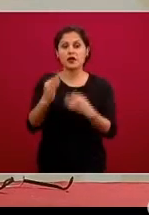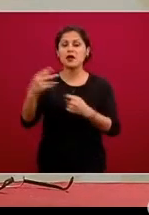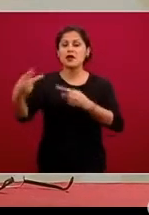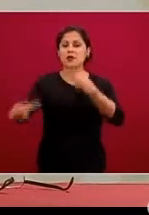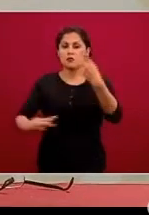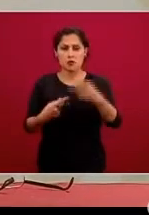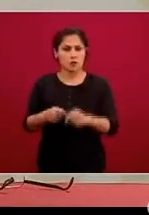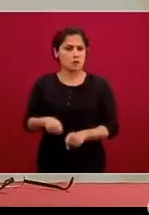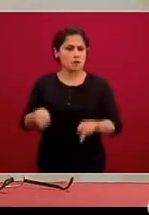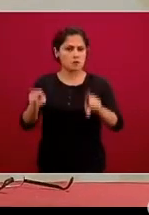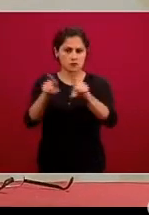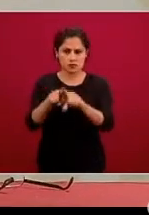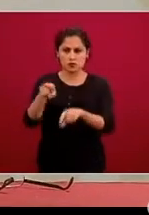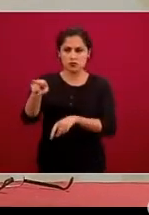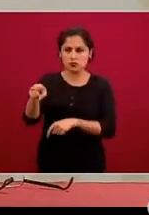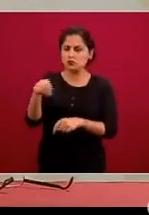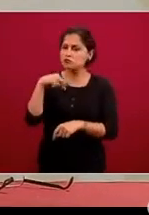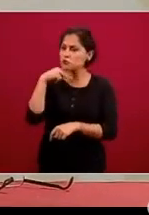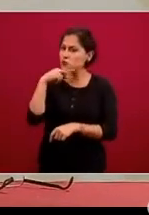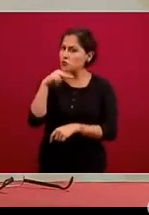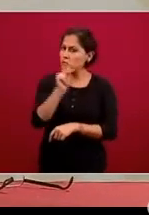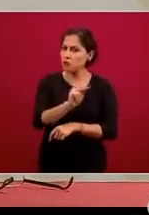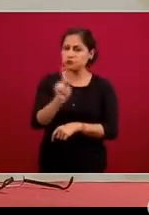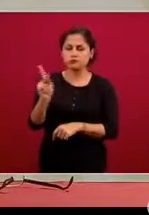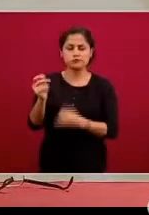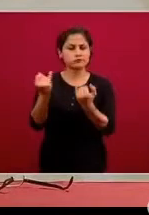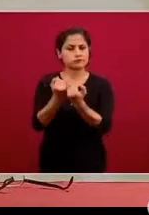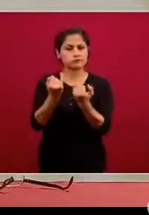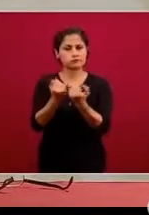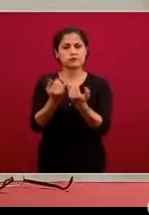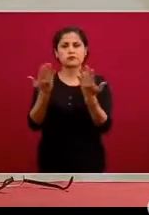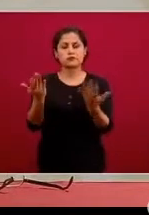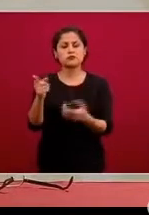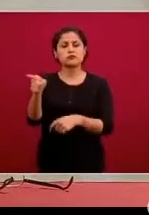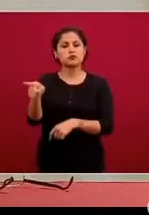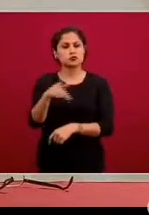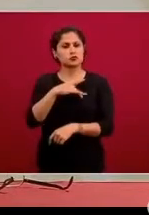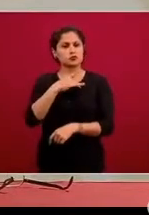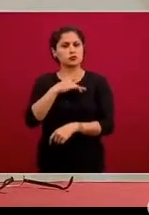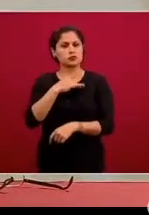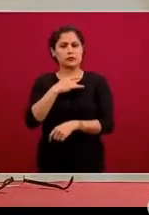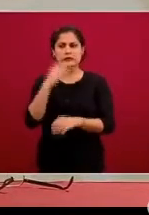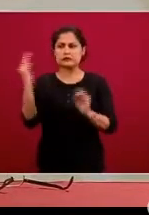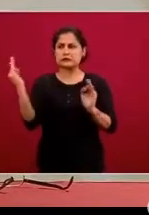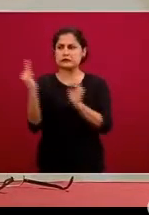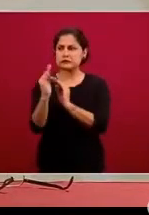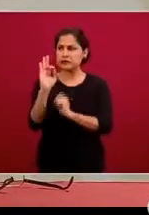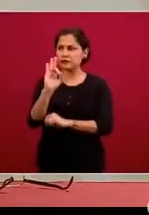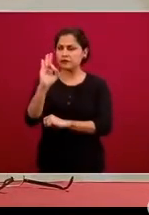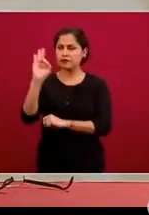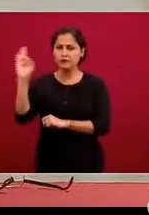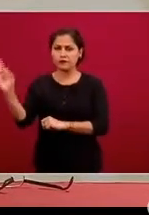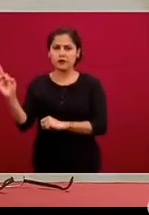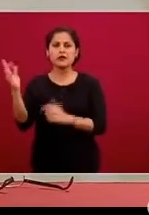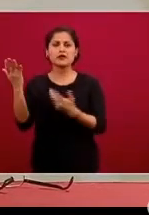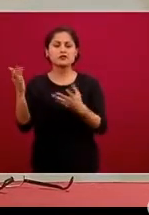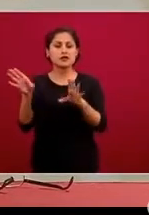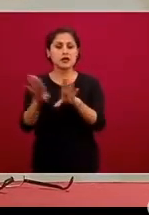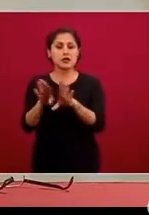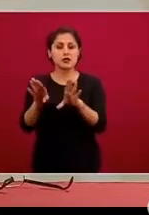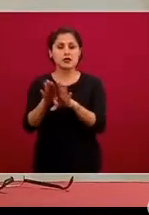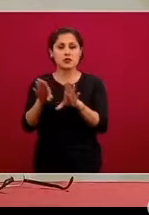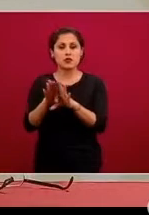talking about this, we had the same question asked to us. I think it is a legitimate question.